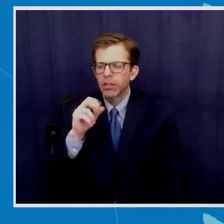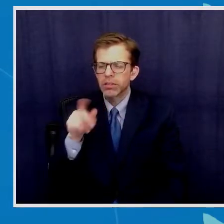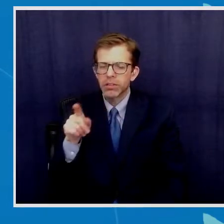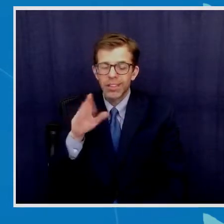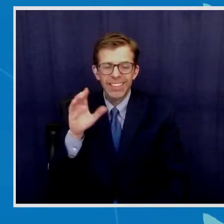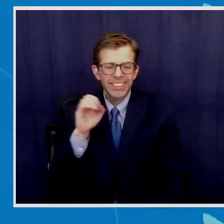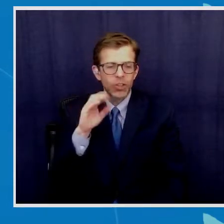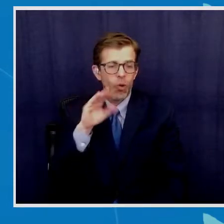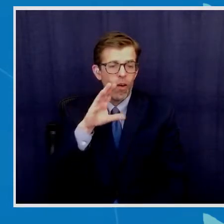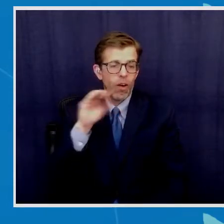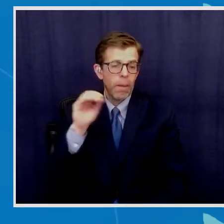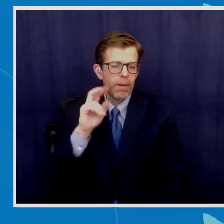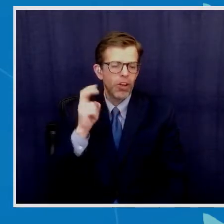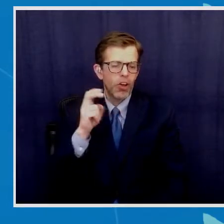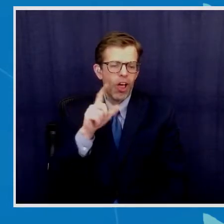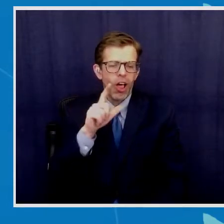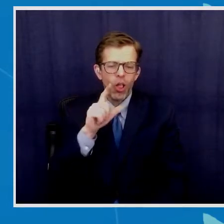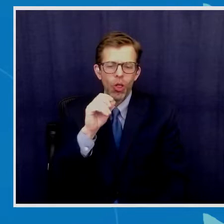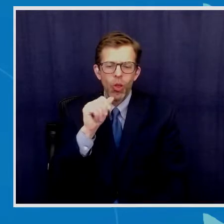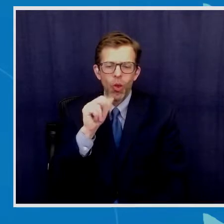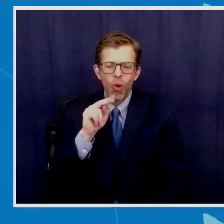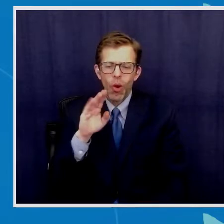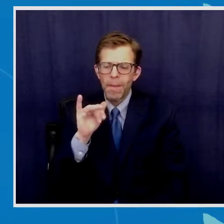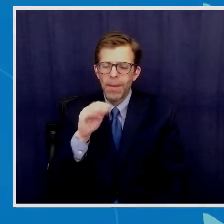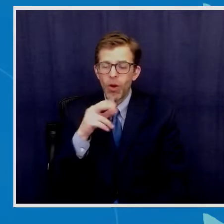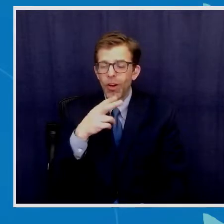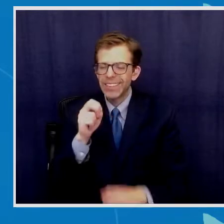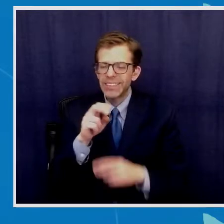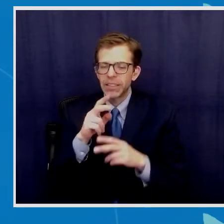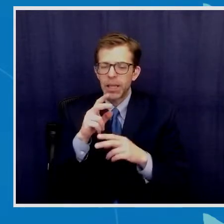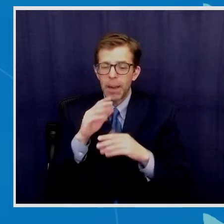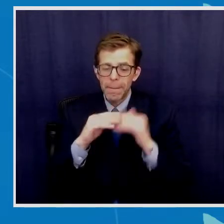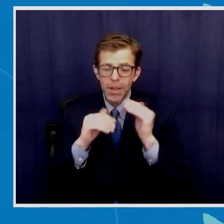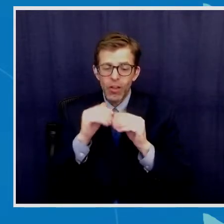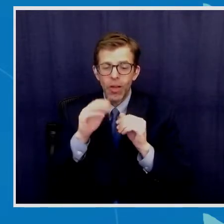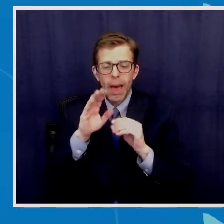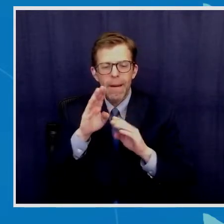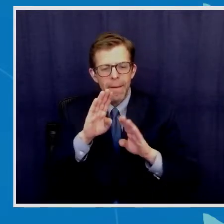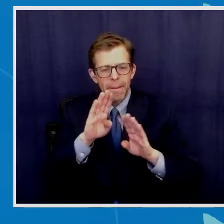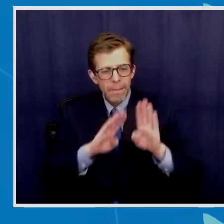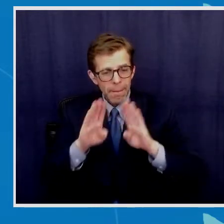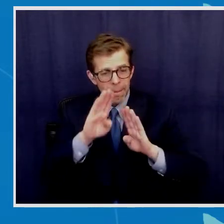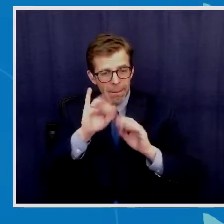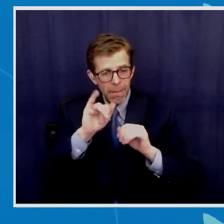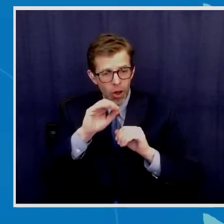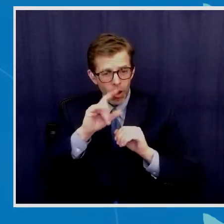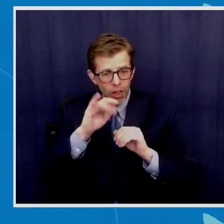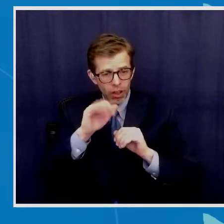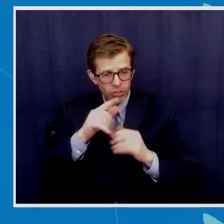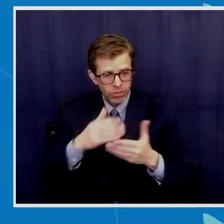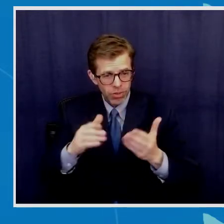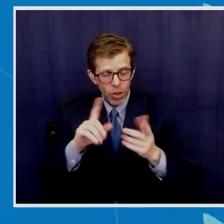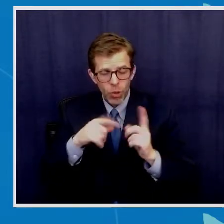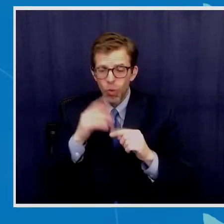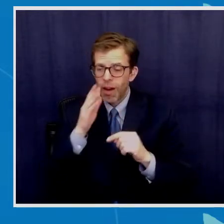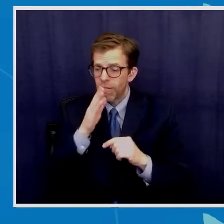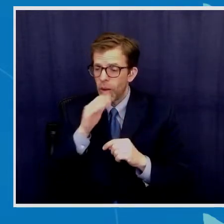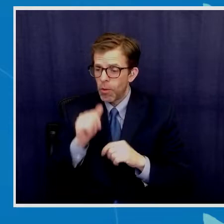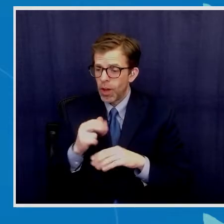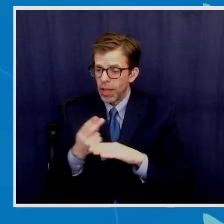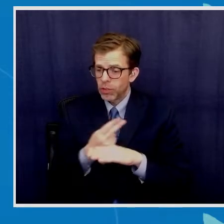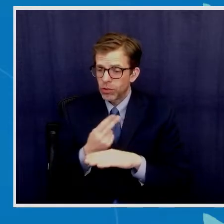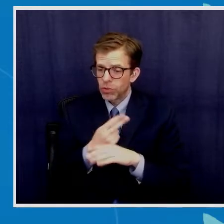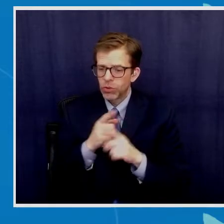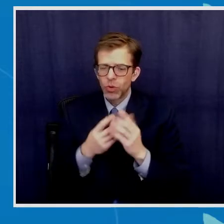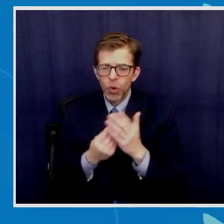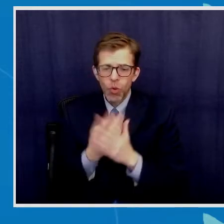Loam Bio. He is building biologicals that when farmers can use to grow